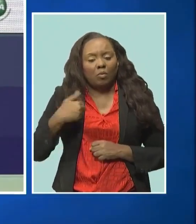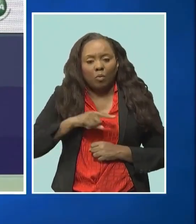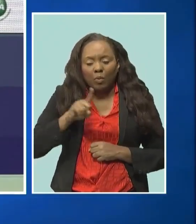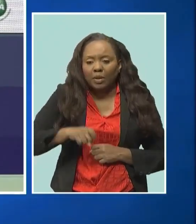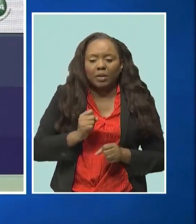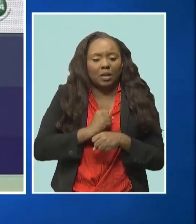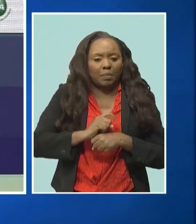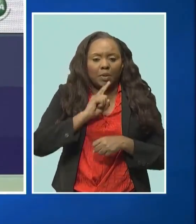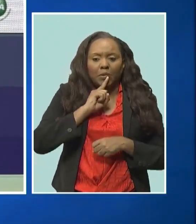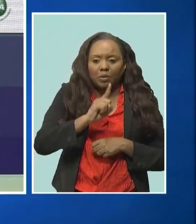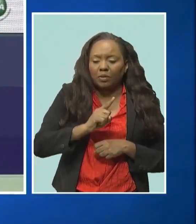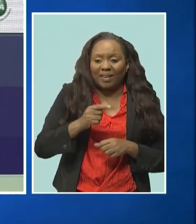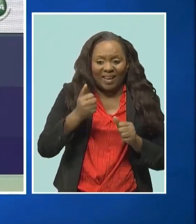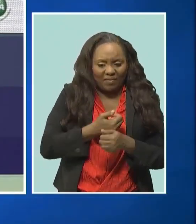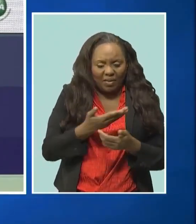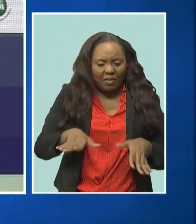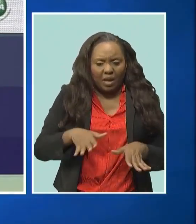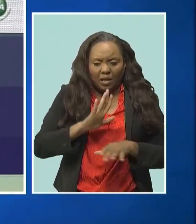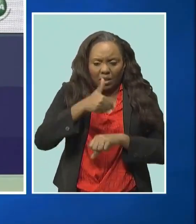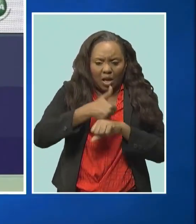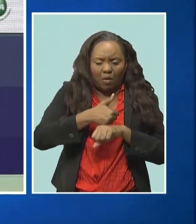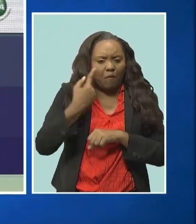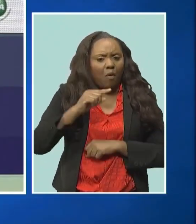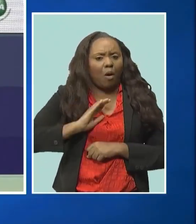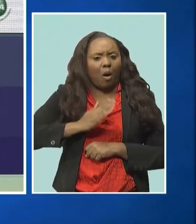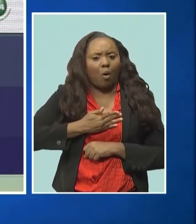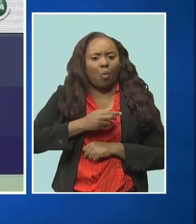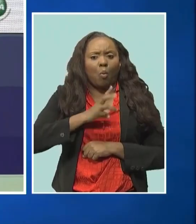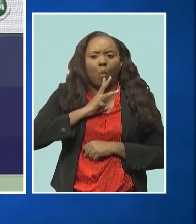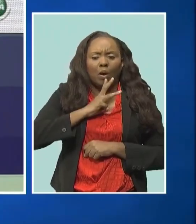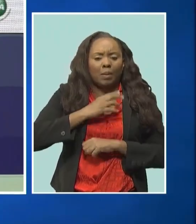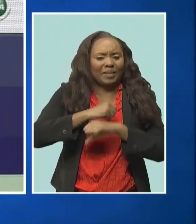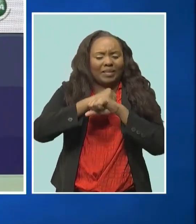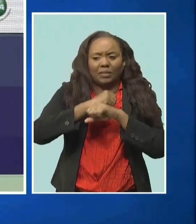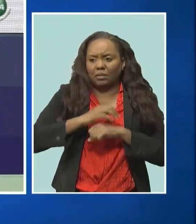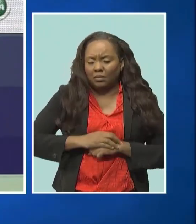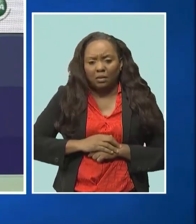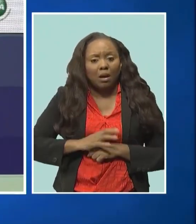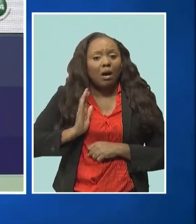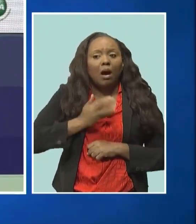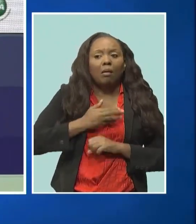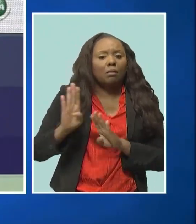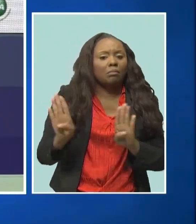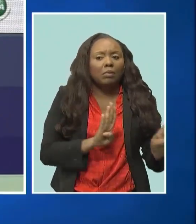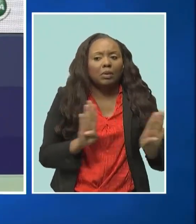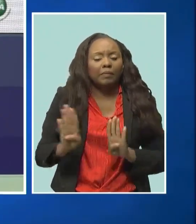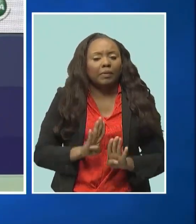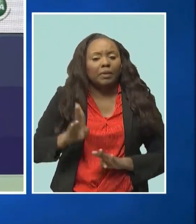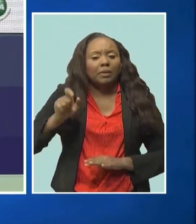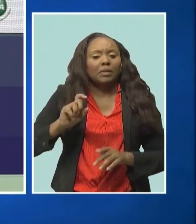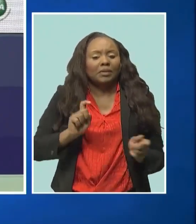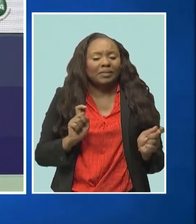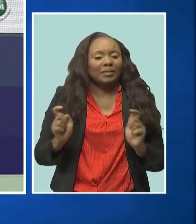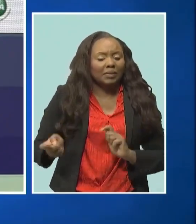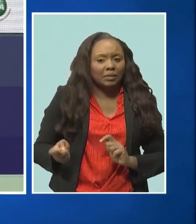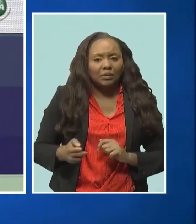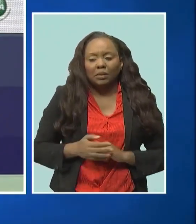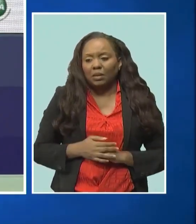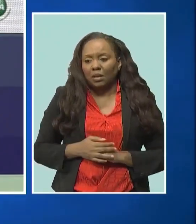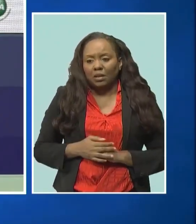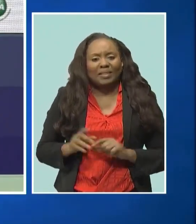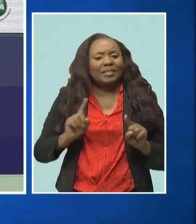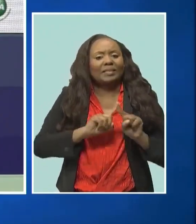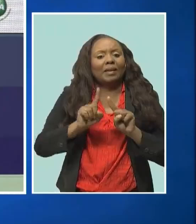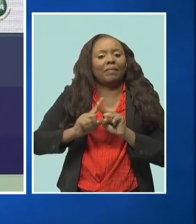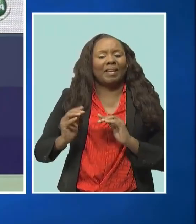the difficult discussions that have to happen in terms of how we change behavior at that level, down to the level